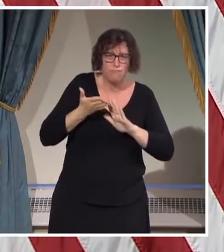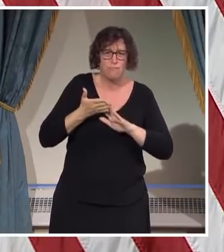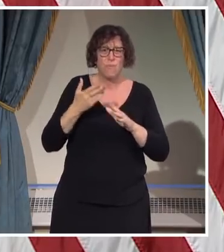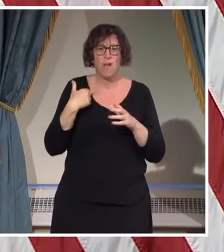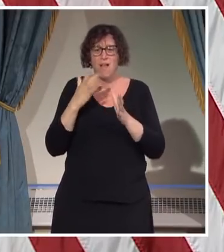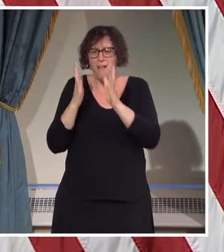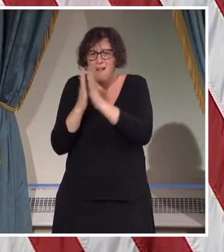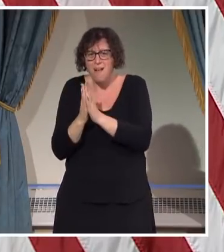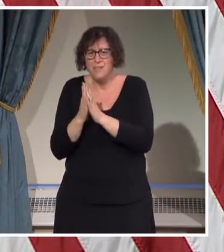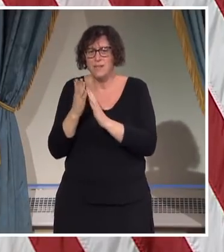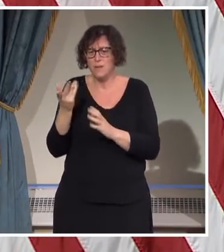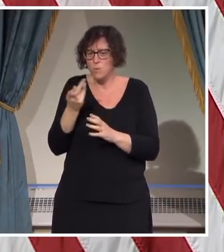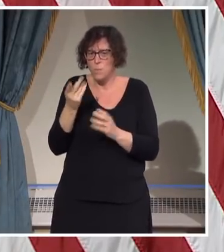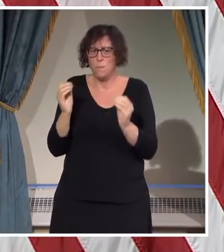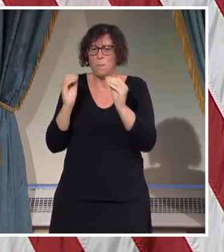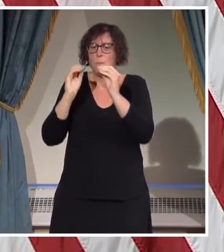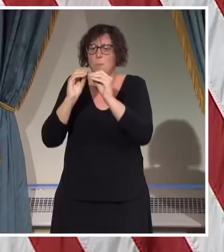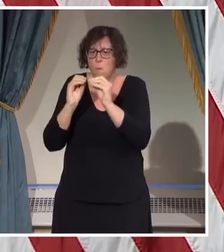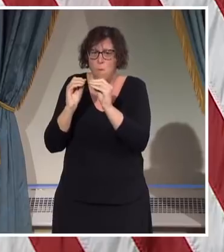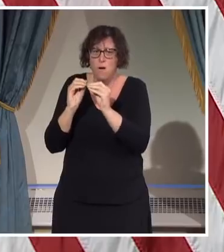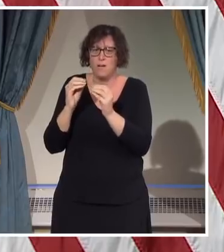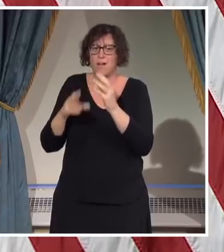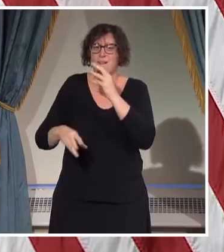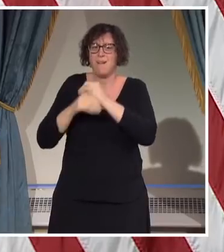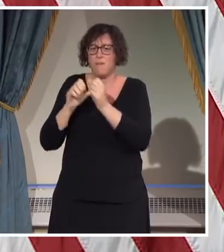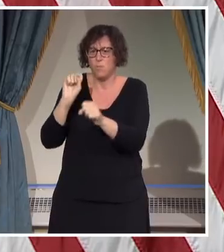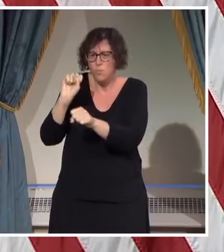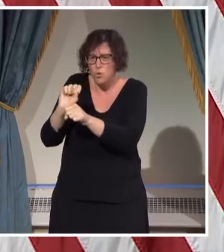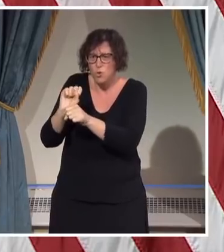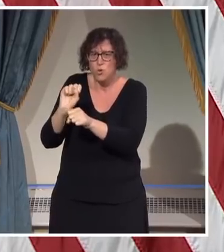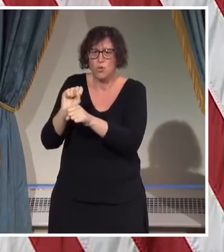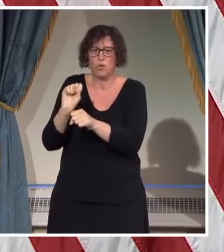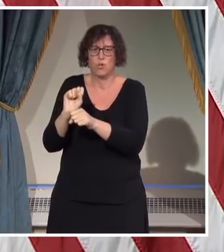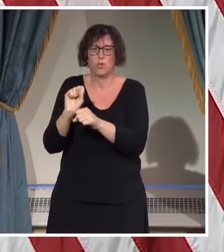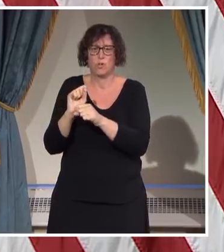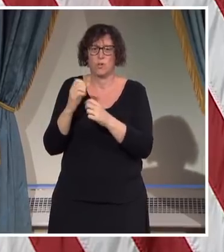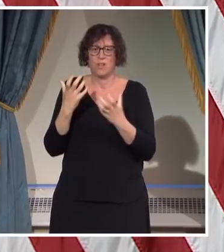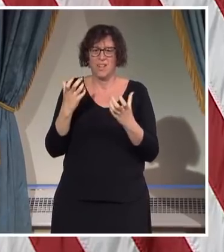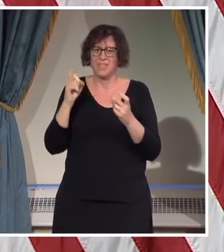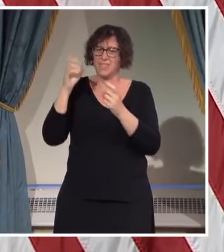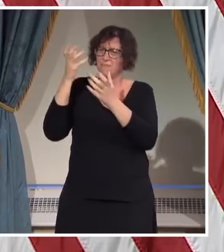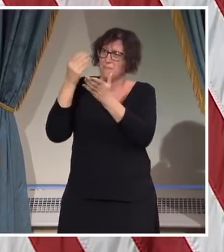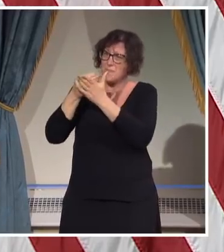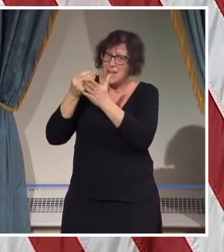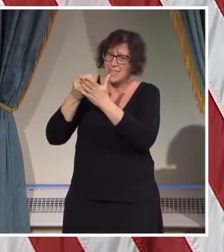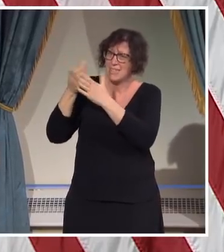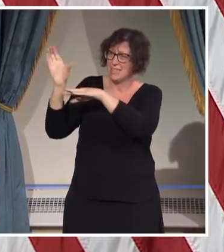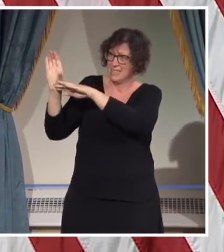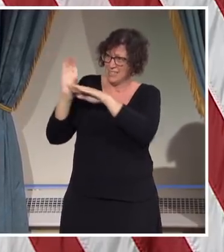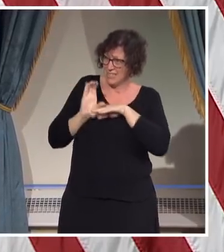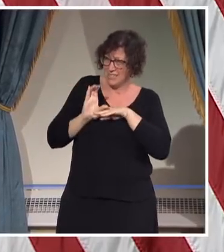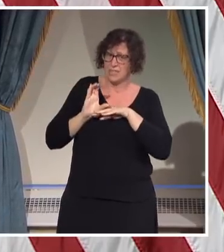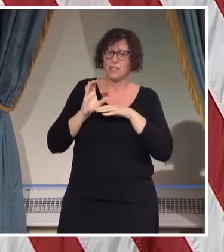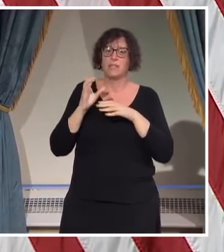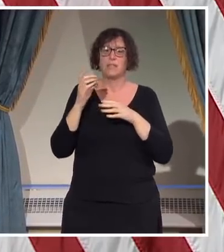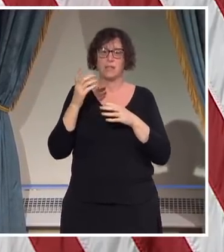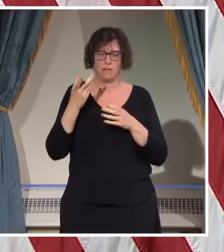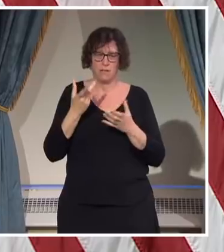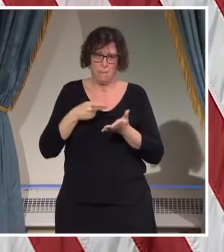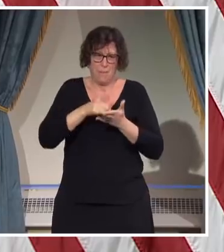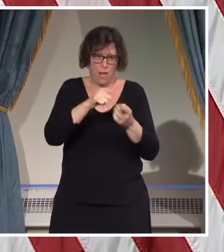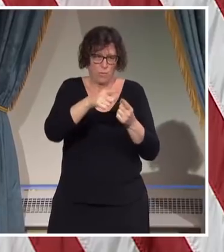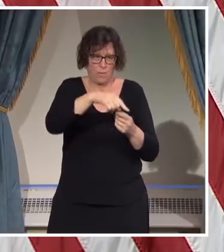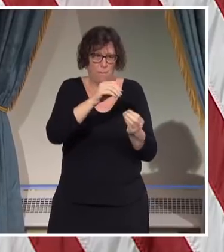crisis. And we are the epicenter for the nation. So this is exactly an example. It's not just all the huge expenditures being put